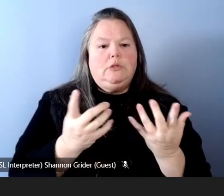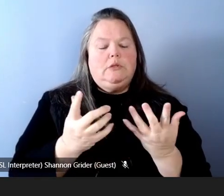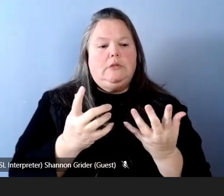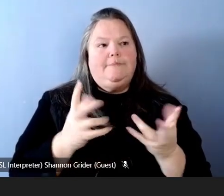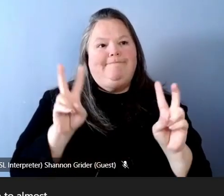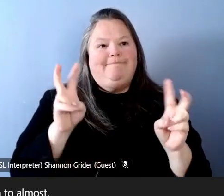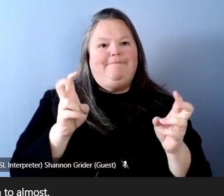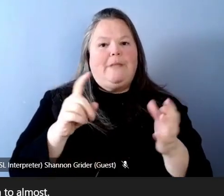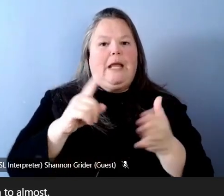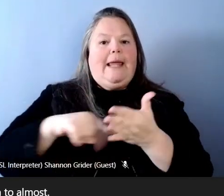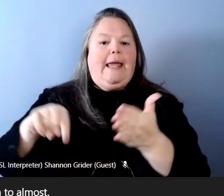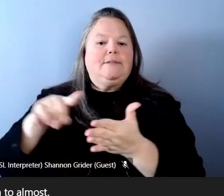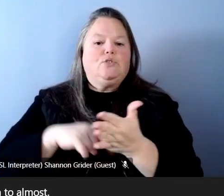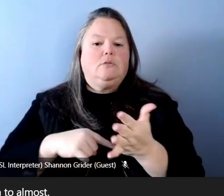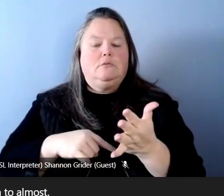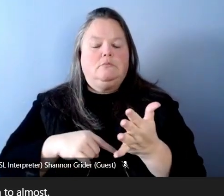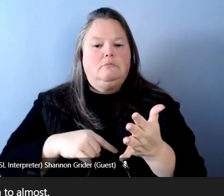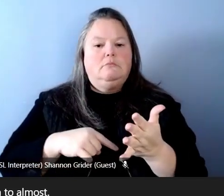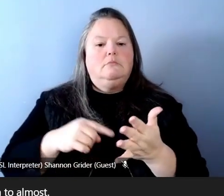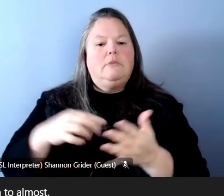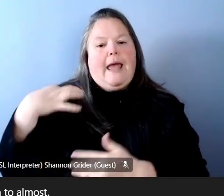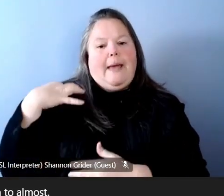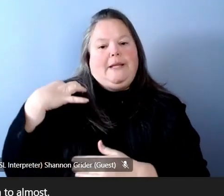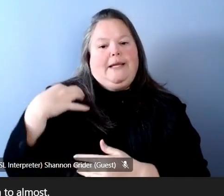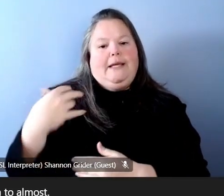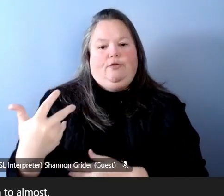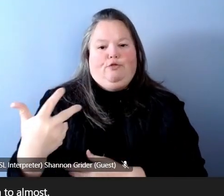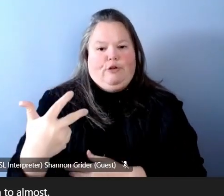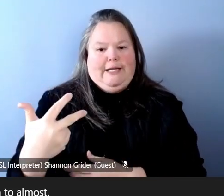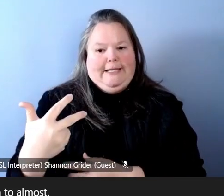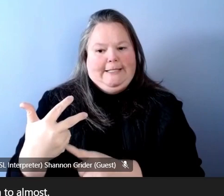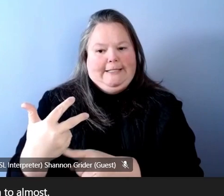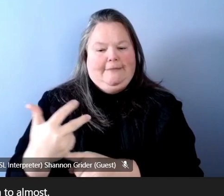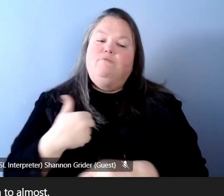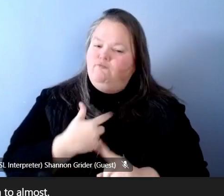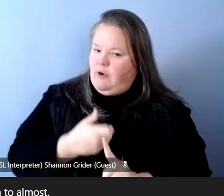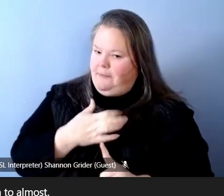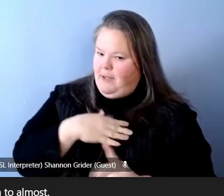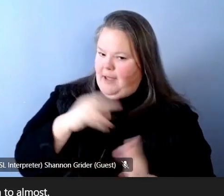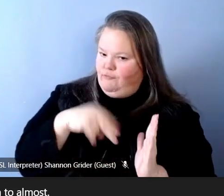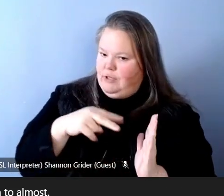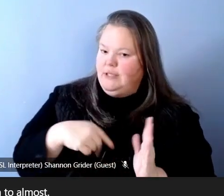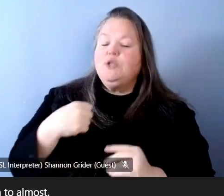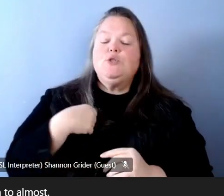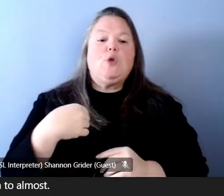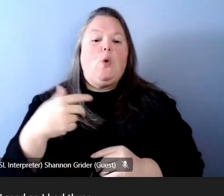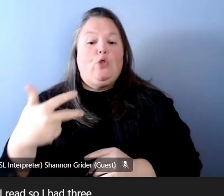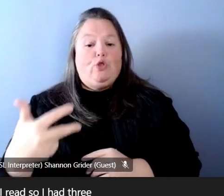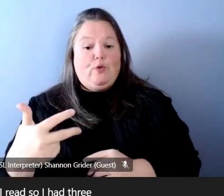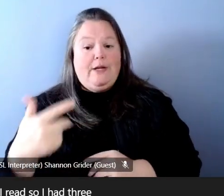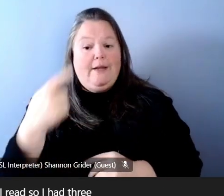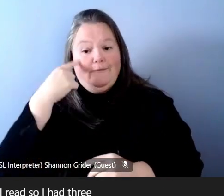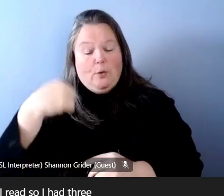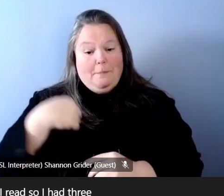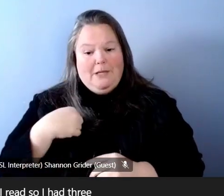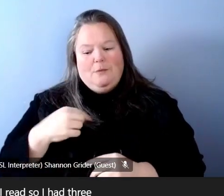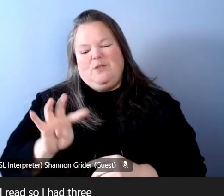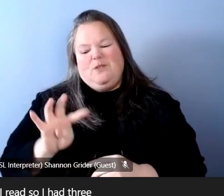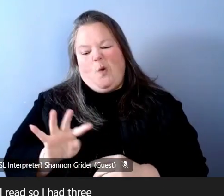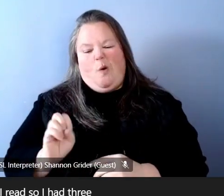cancel out applicant 3s from what I read. So I had 3 ranked like number 4 or 5 in my